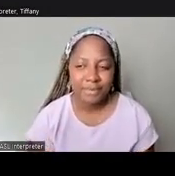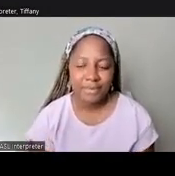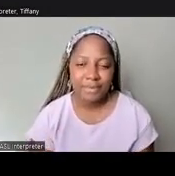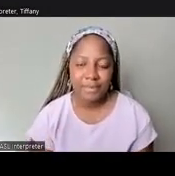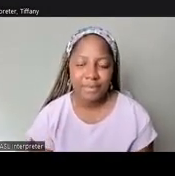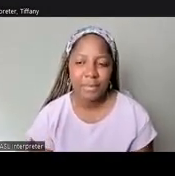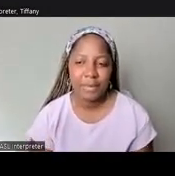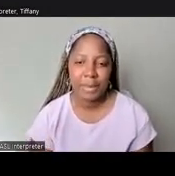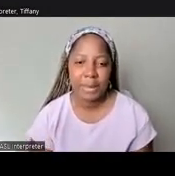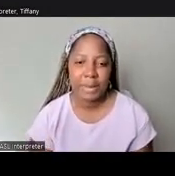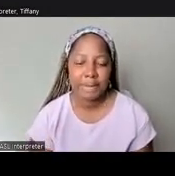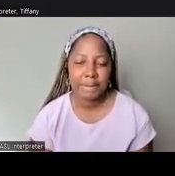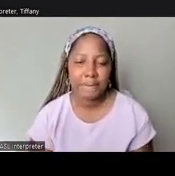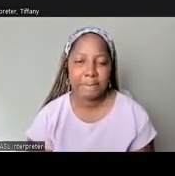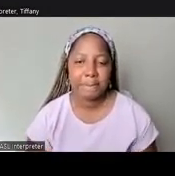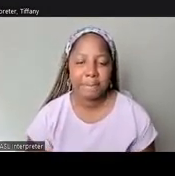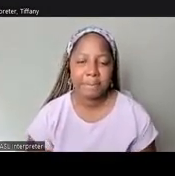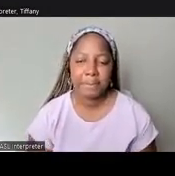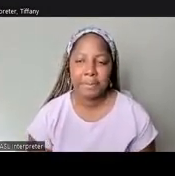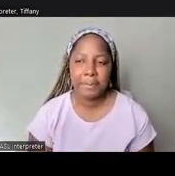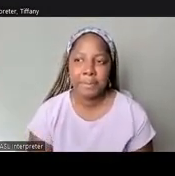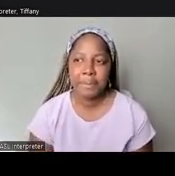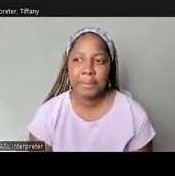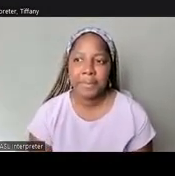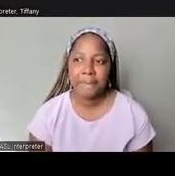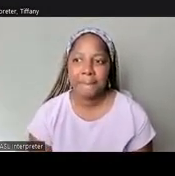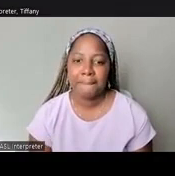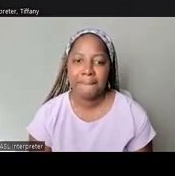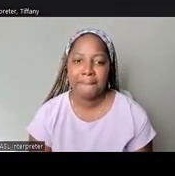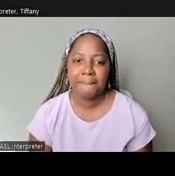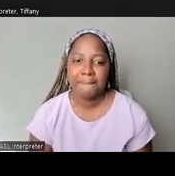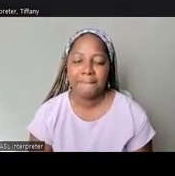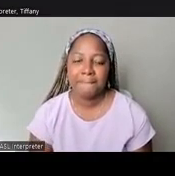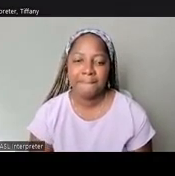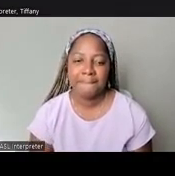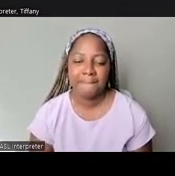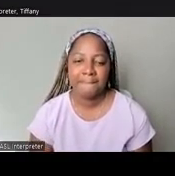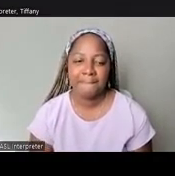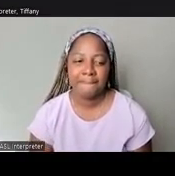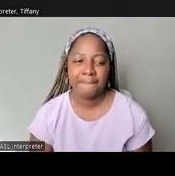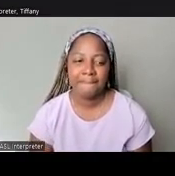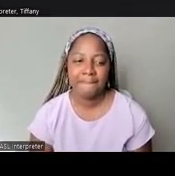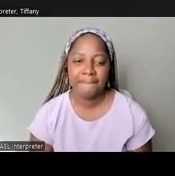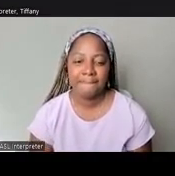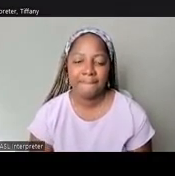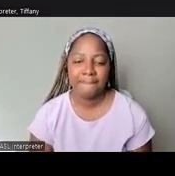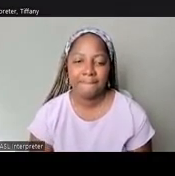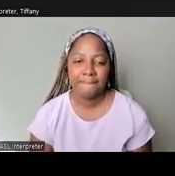away.